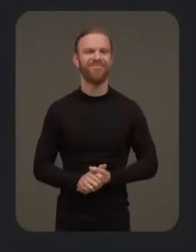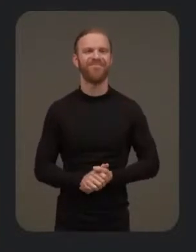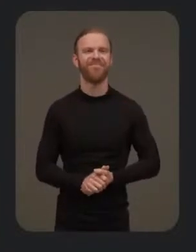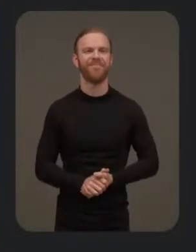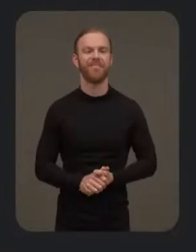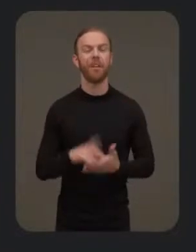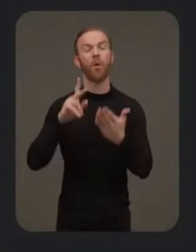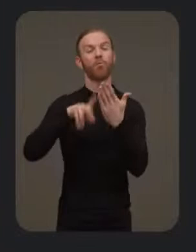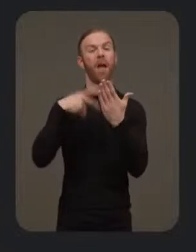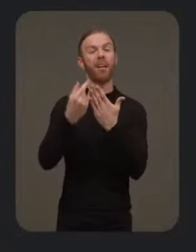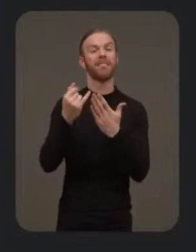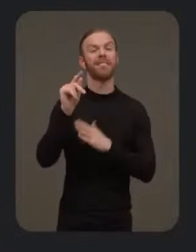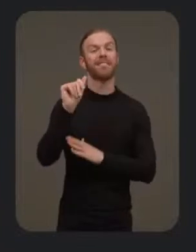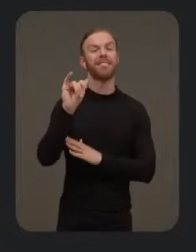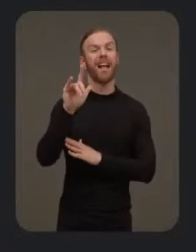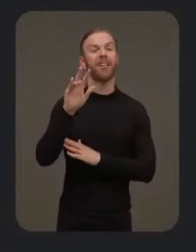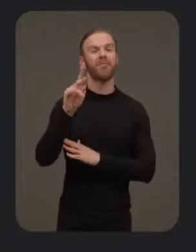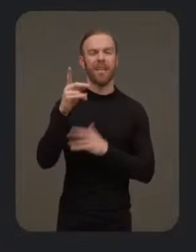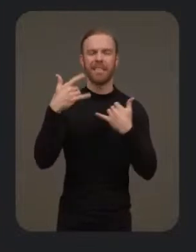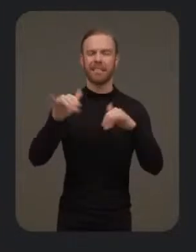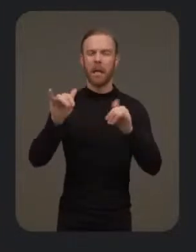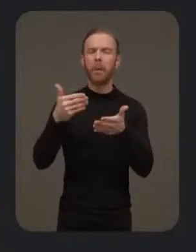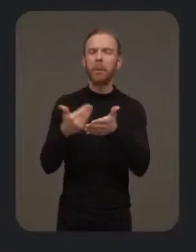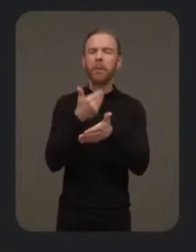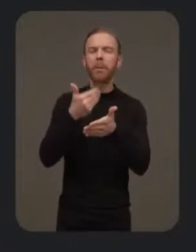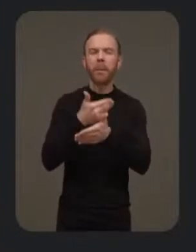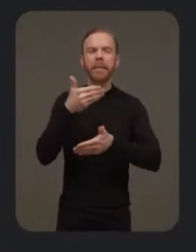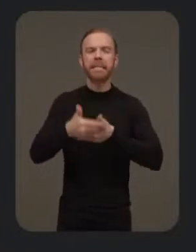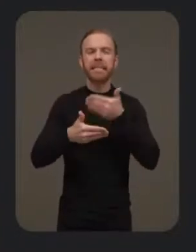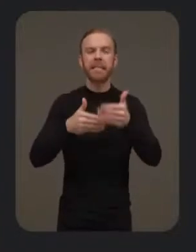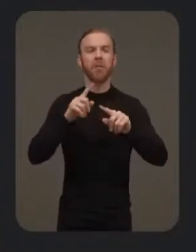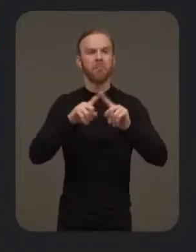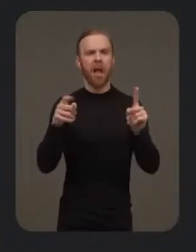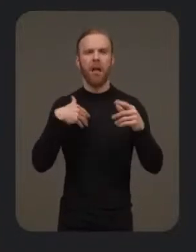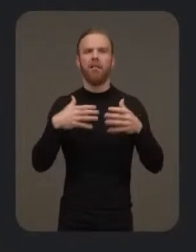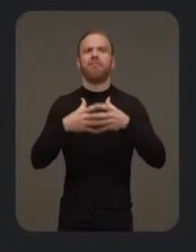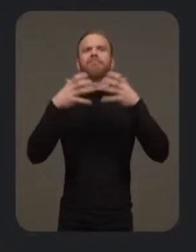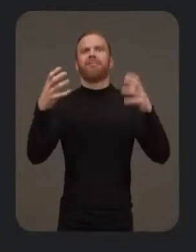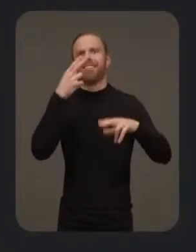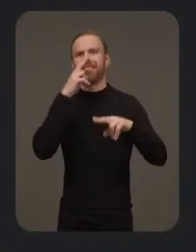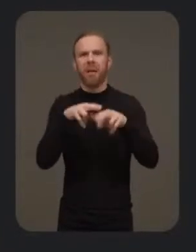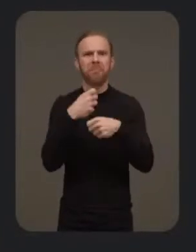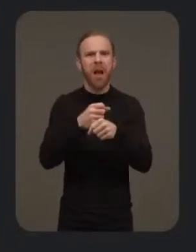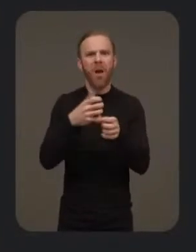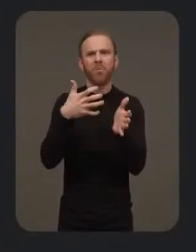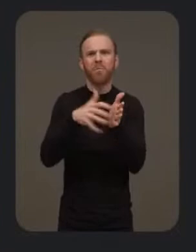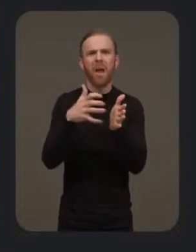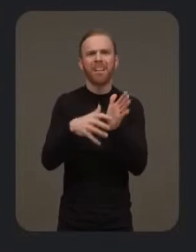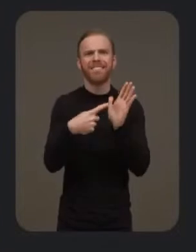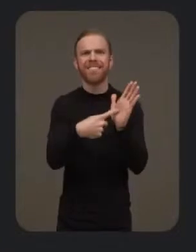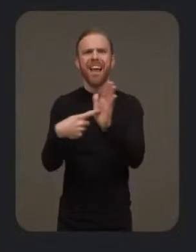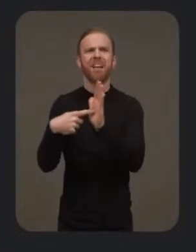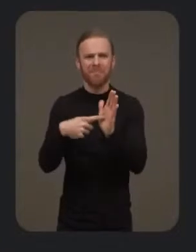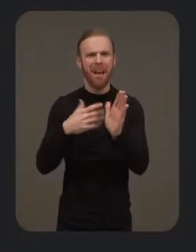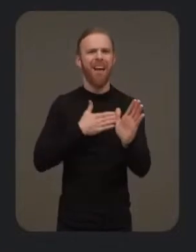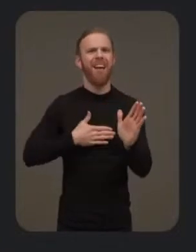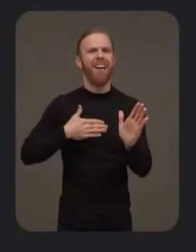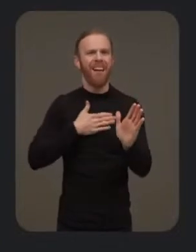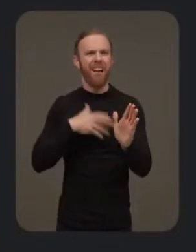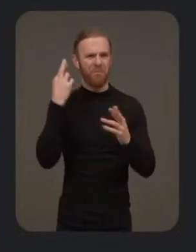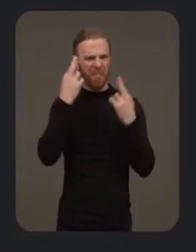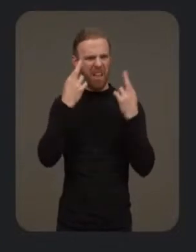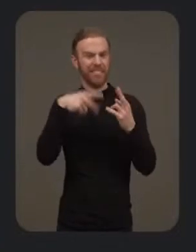Now, Project Tailwind is still in its early days, but we've had so much fun making this prototype, and we realized it's not just